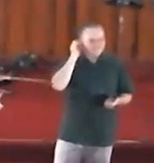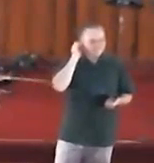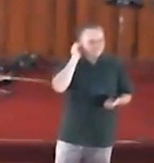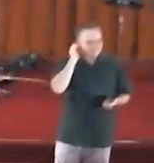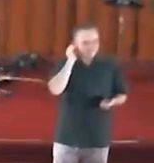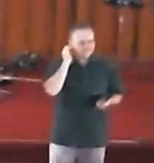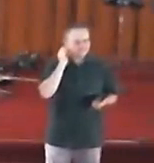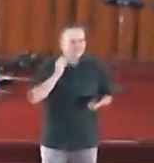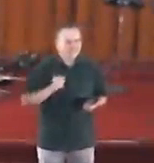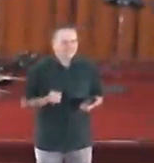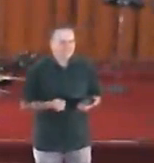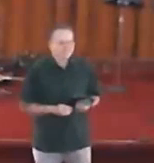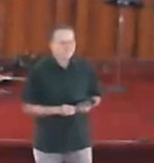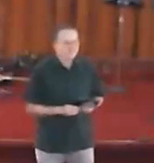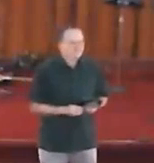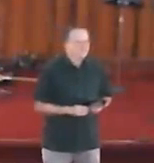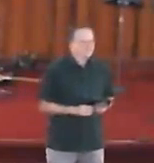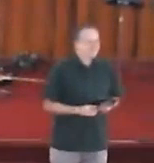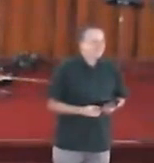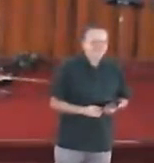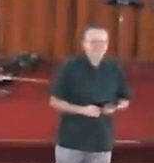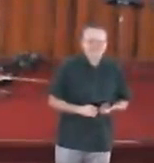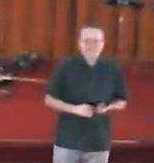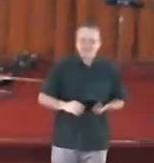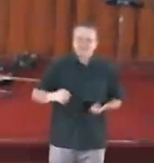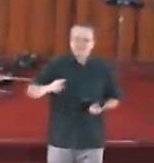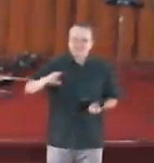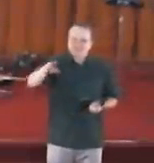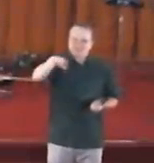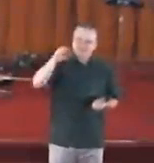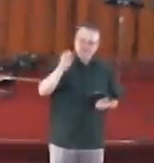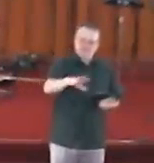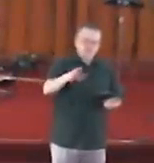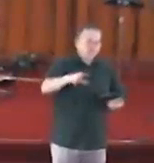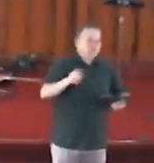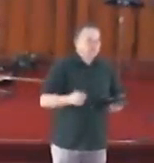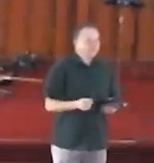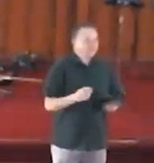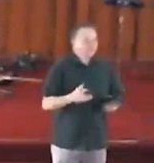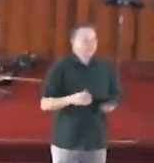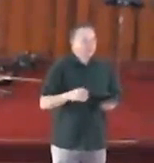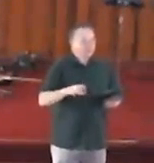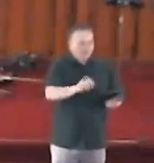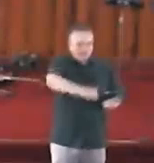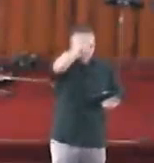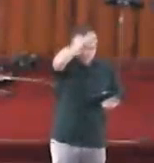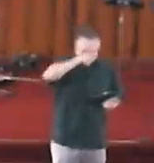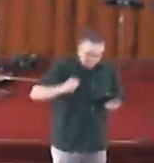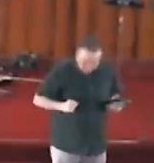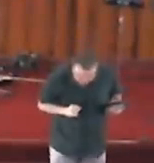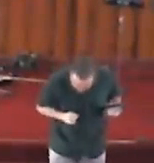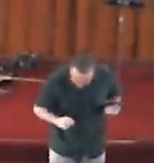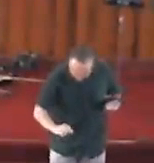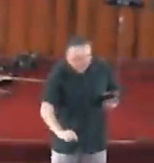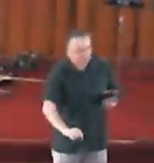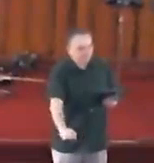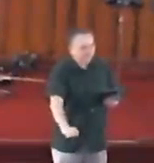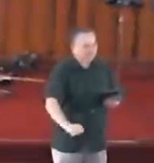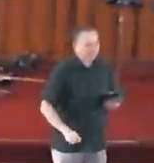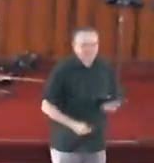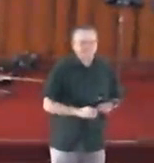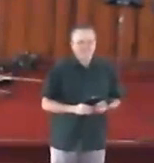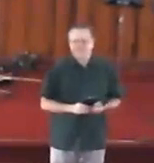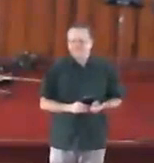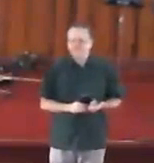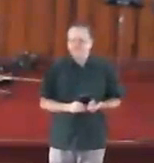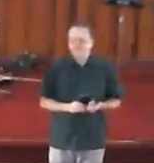explaining to him, this is the car they gave us, but the starter doesn't work. Y el otro misionero que llegó abrió la tapa y encontró un